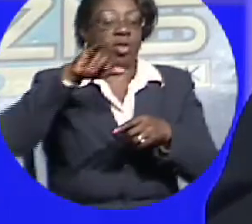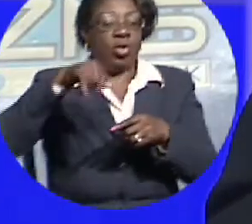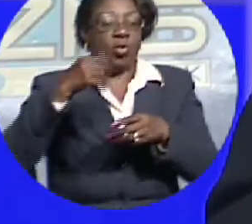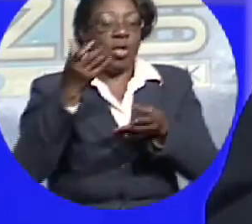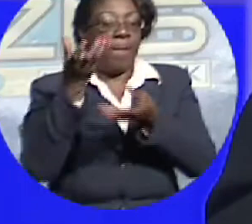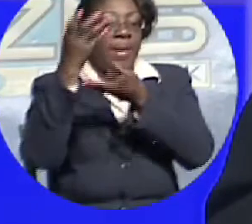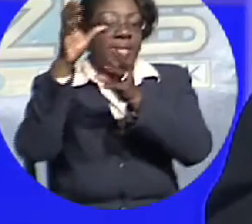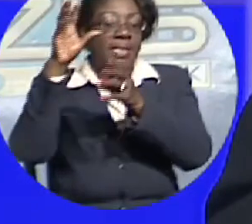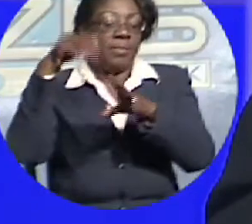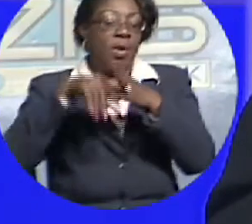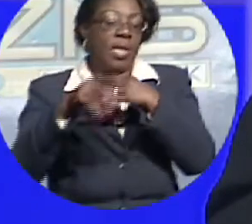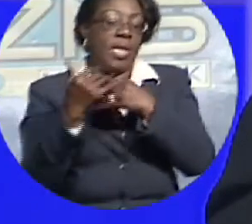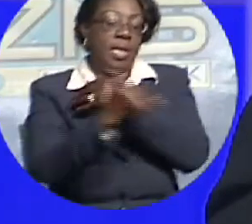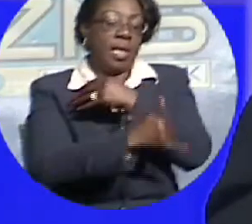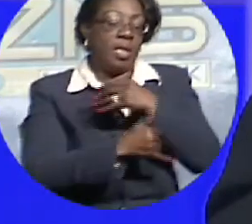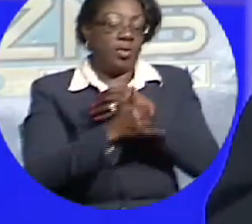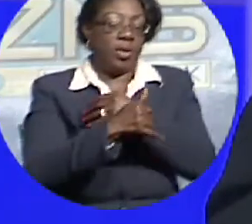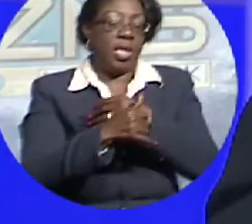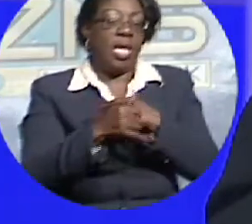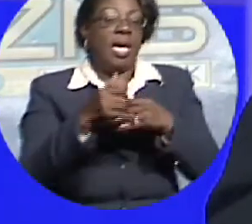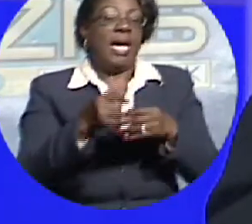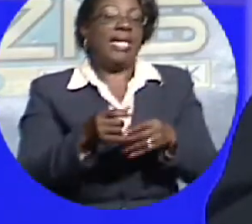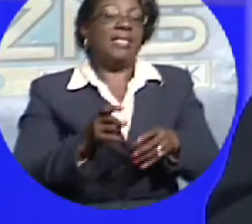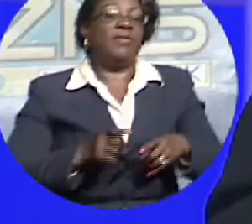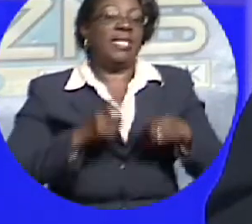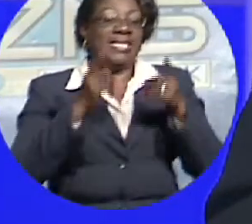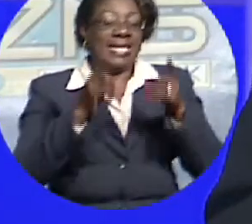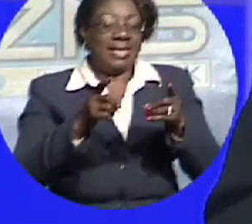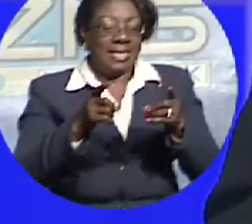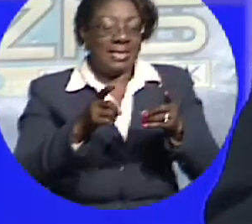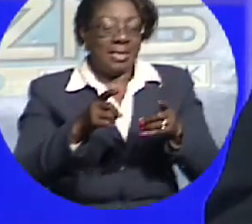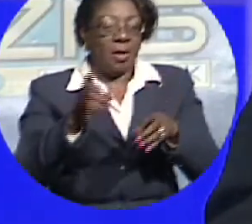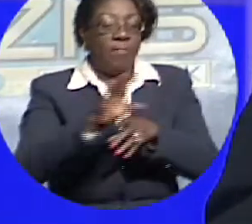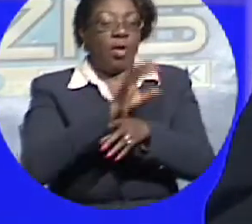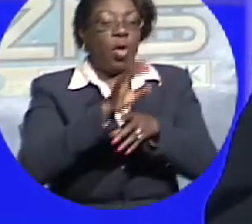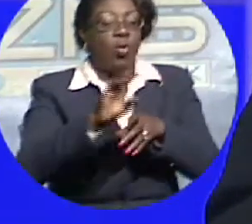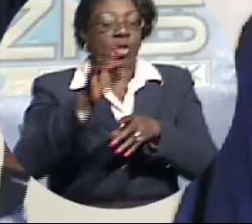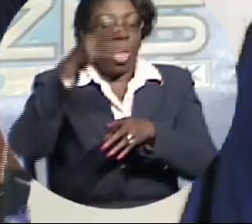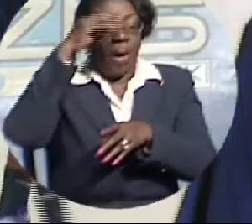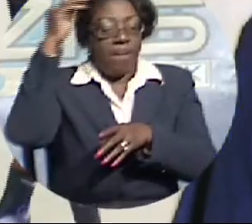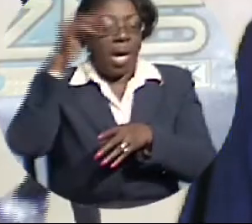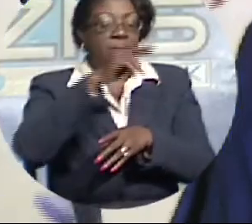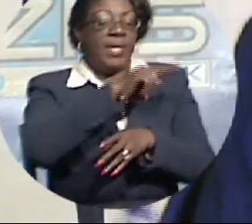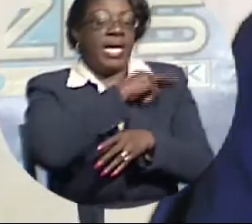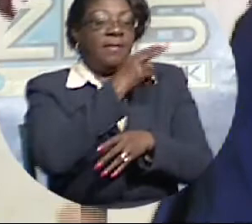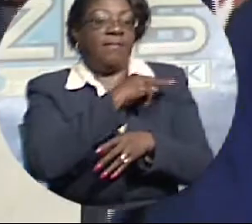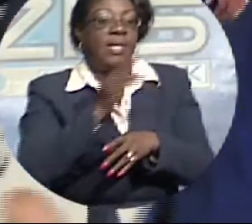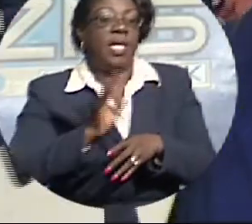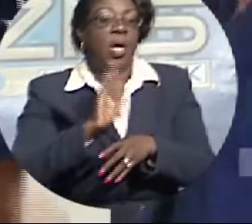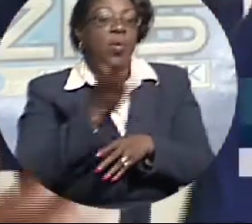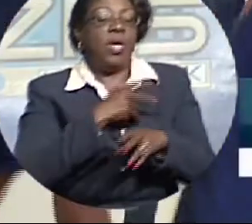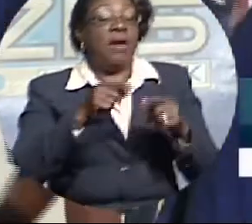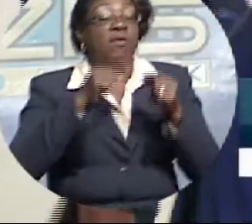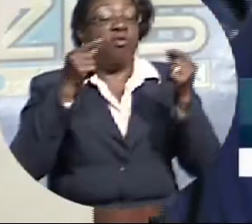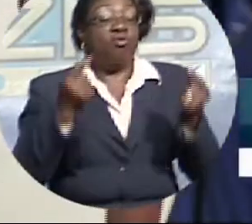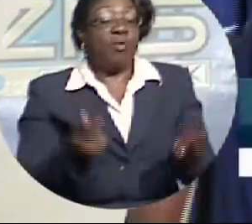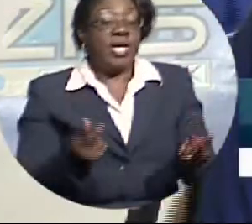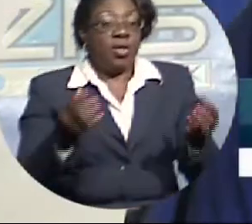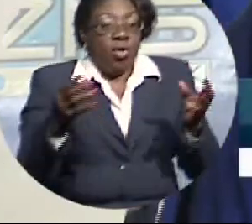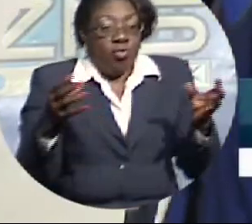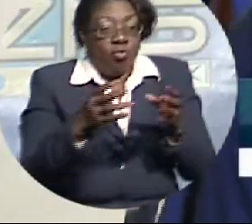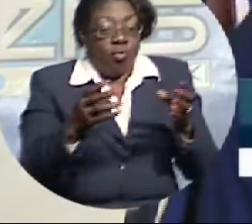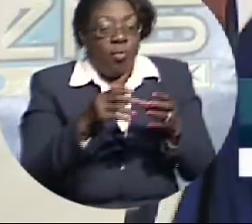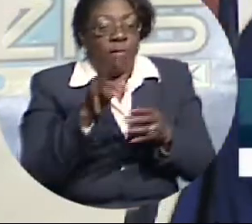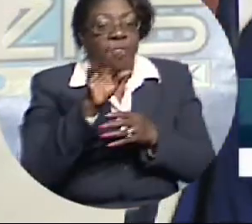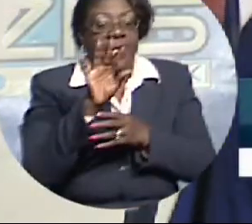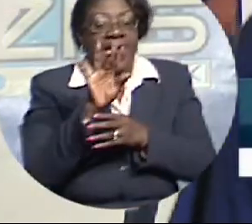the success all stems from the dedication of coach Marvin Henfield. We have a great core of 8, 9, 10-year-olds,